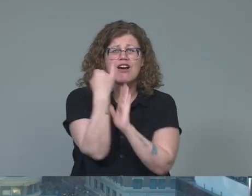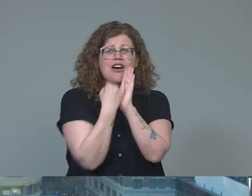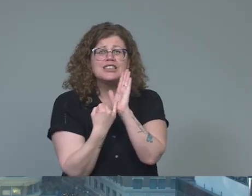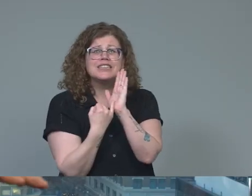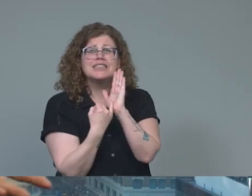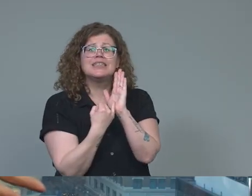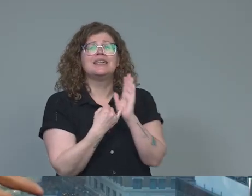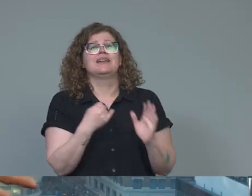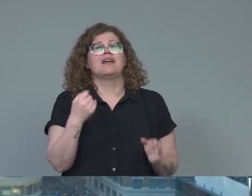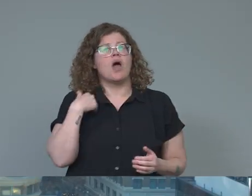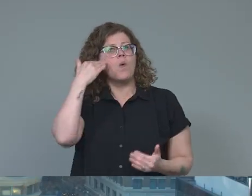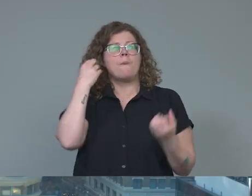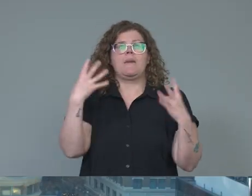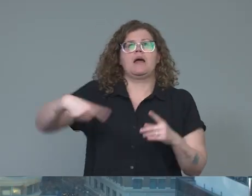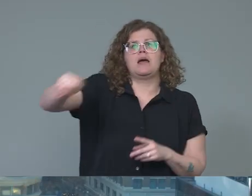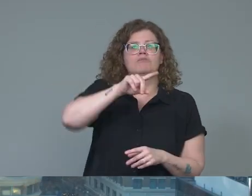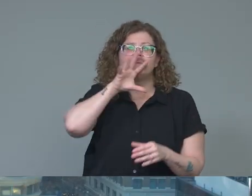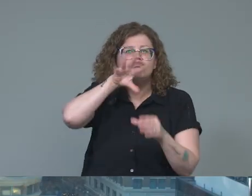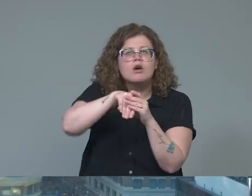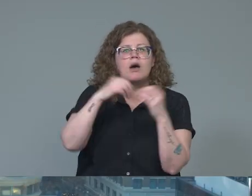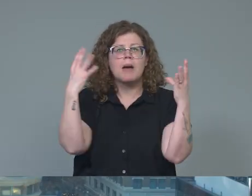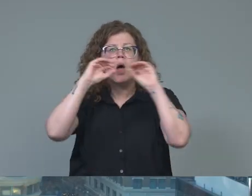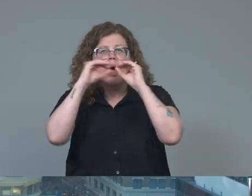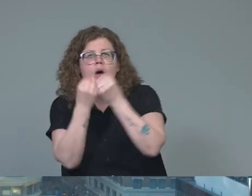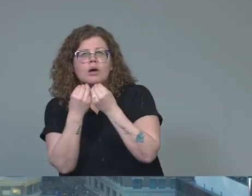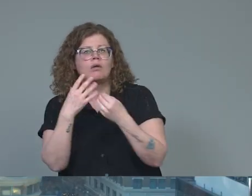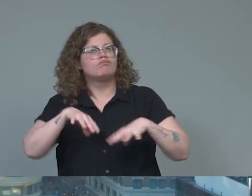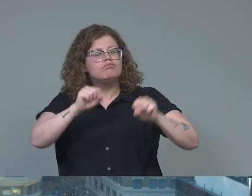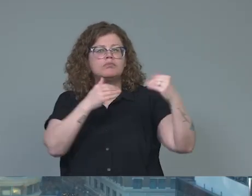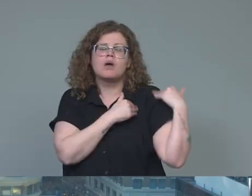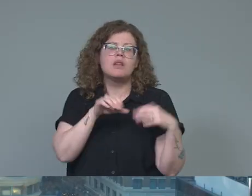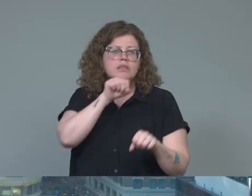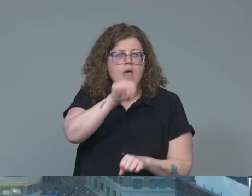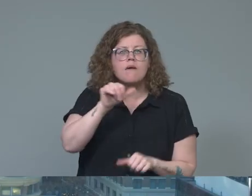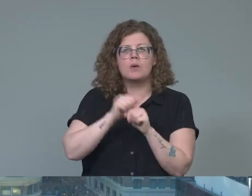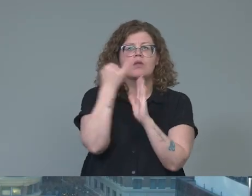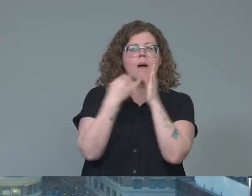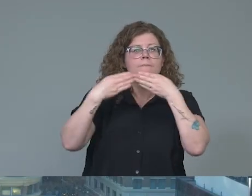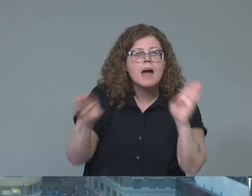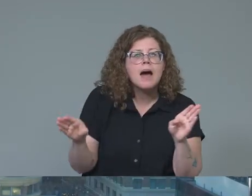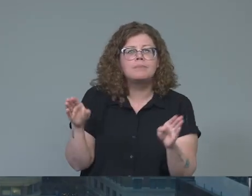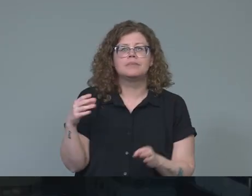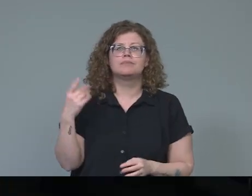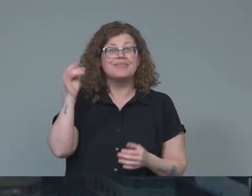on the excellent tradition and strength of the work that exists here.